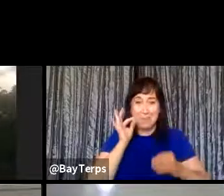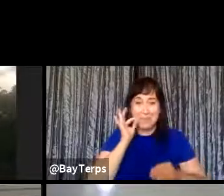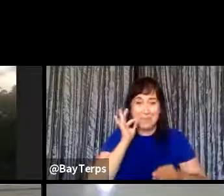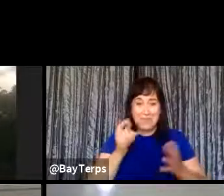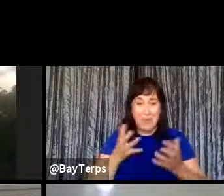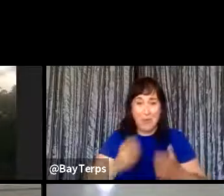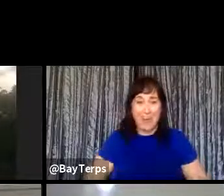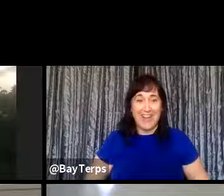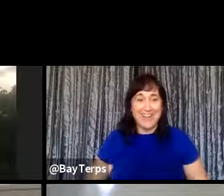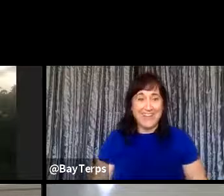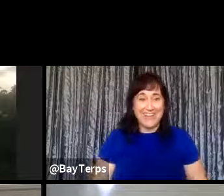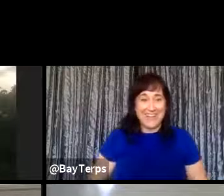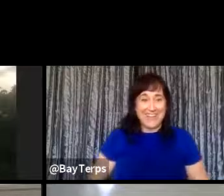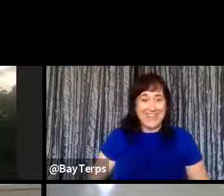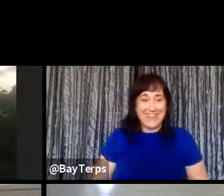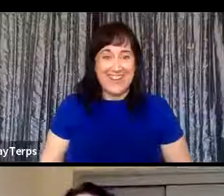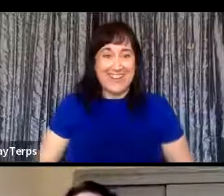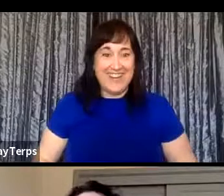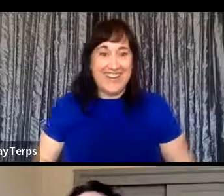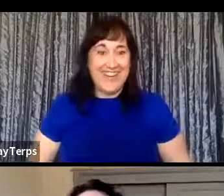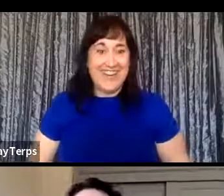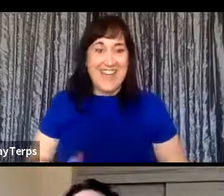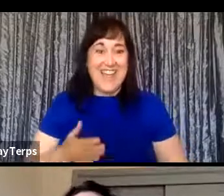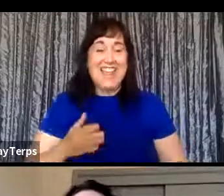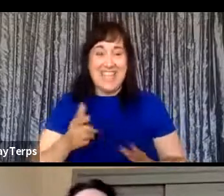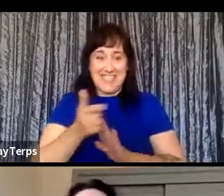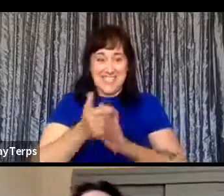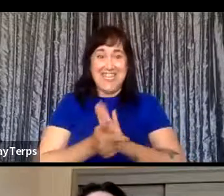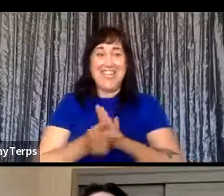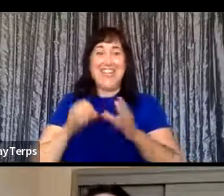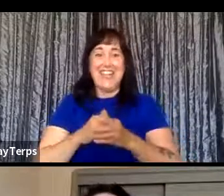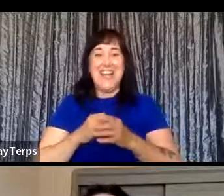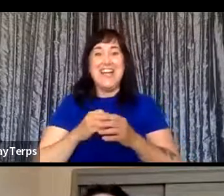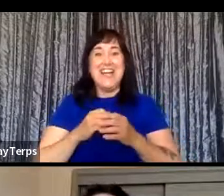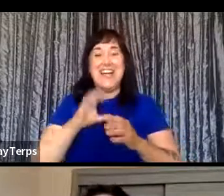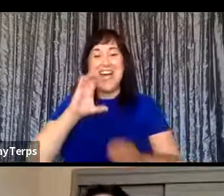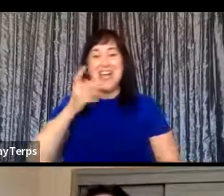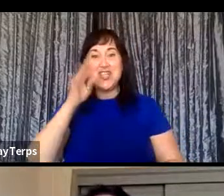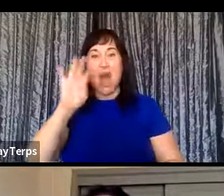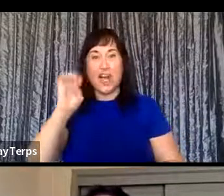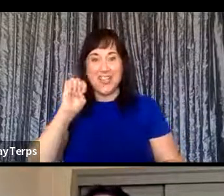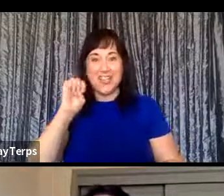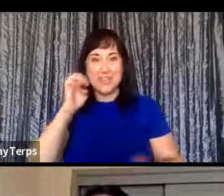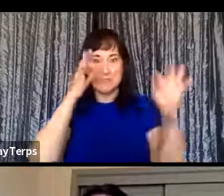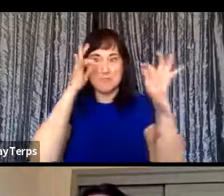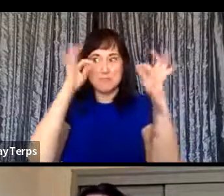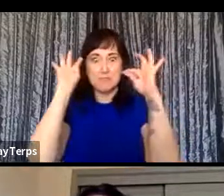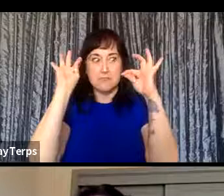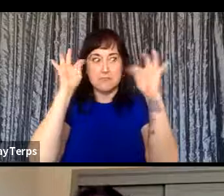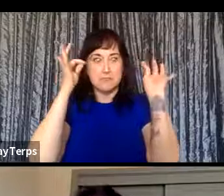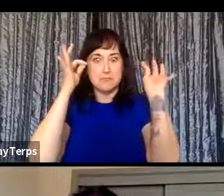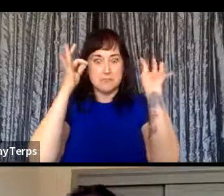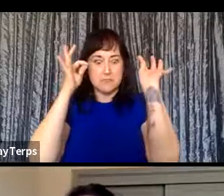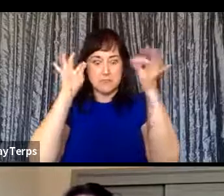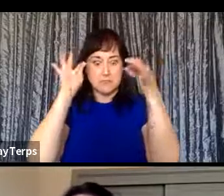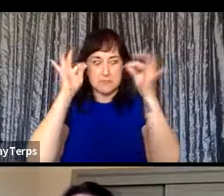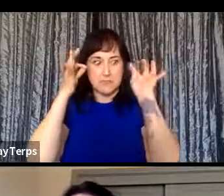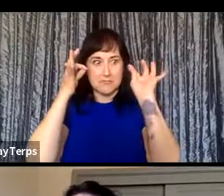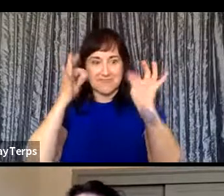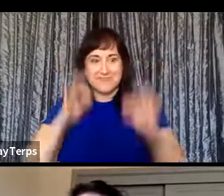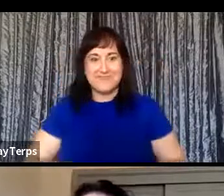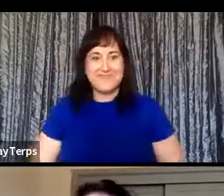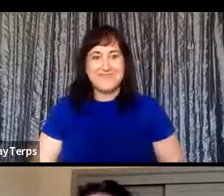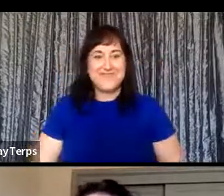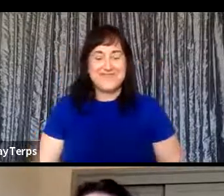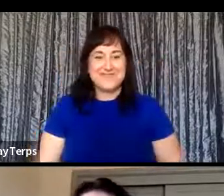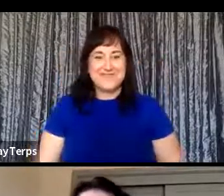yours, okay? It seems to be legal in many parts of the world. Charlie's eyes just went somewhere there. I don't know where they went. I'm assuming it was nothing